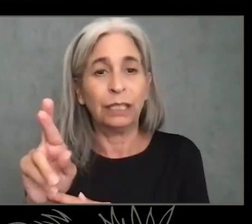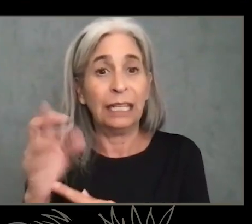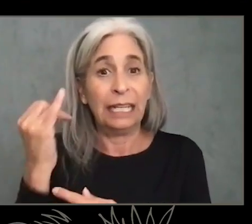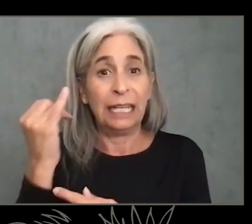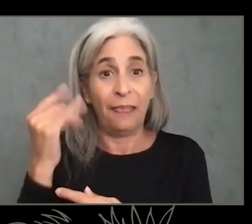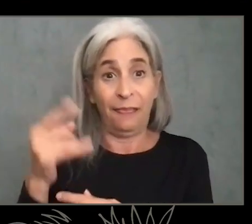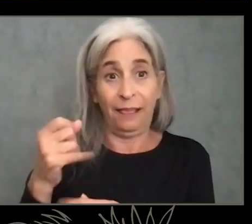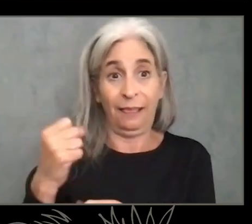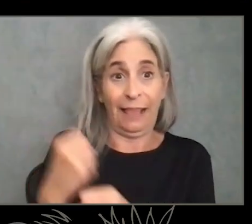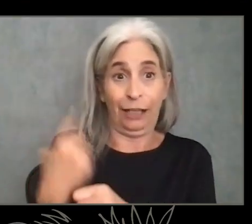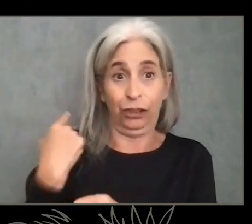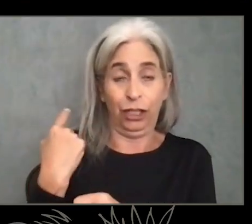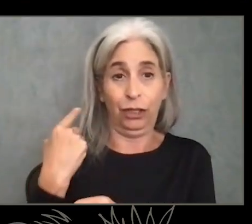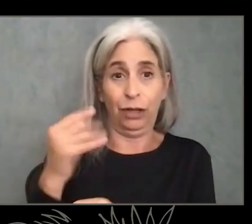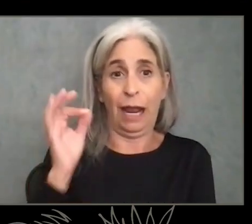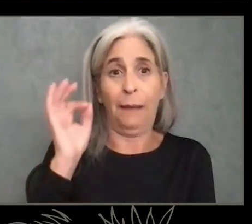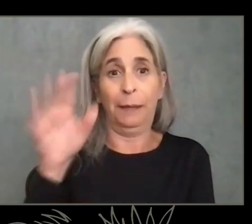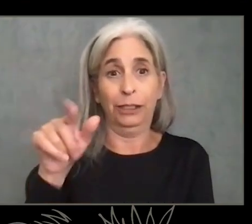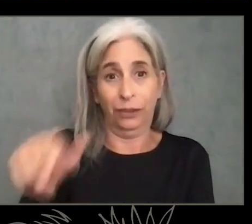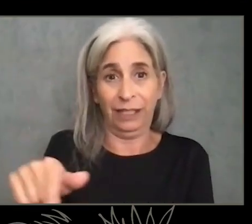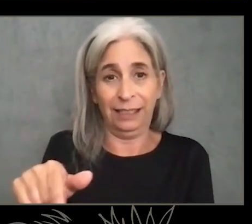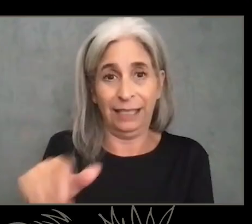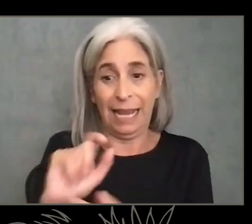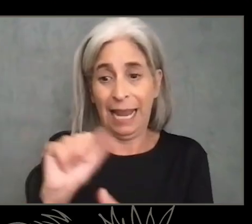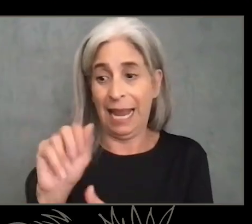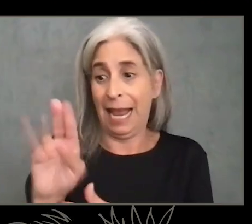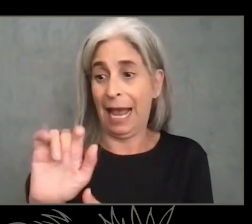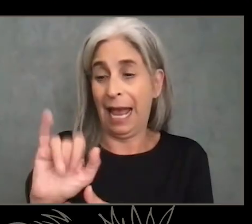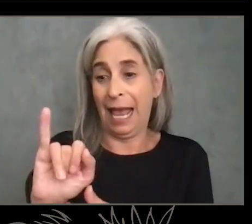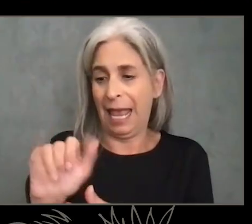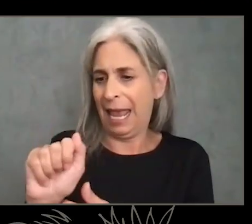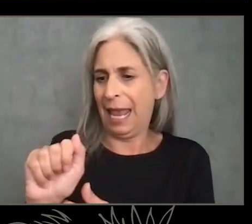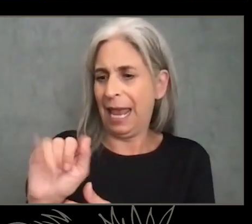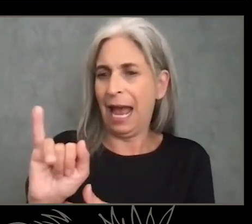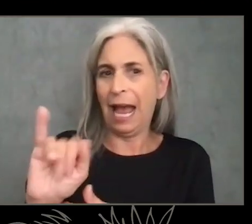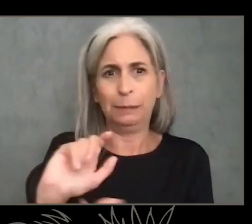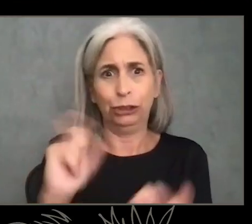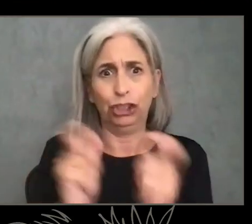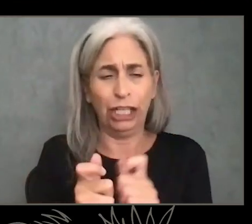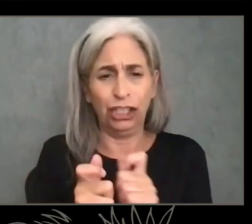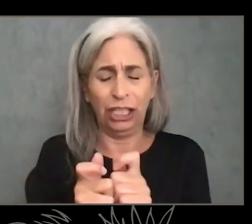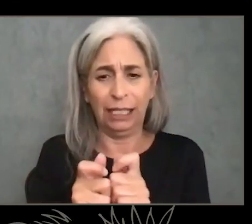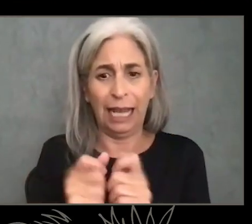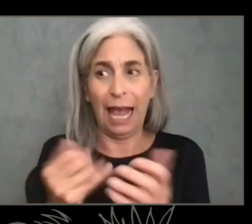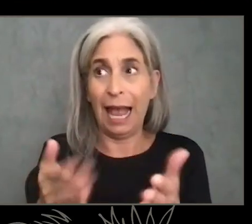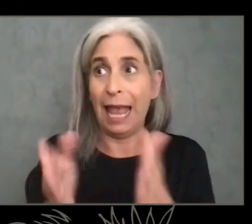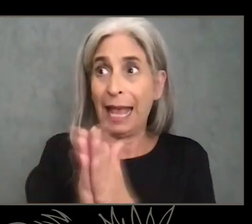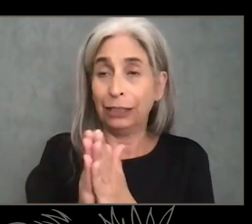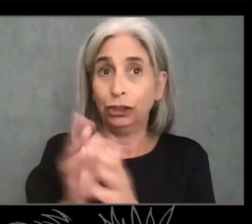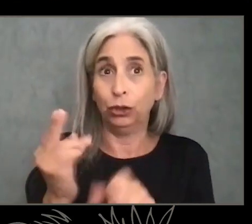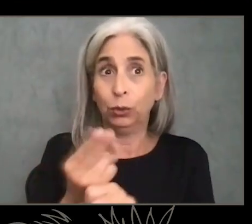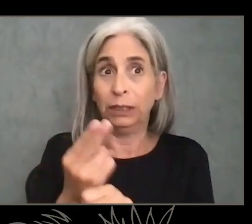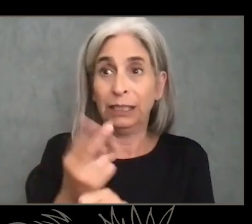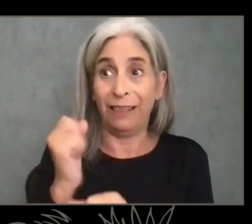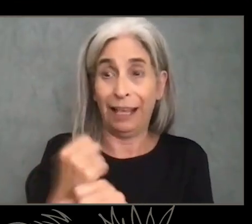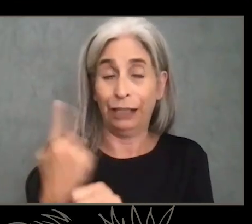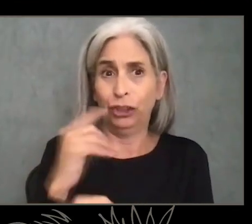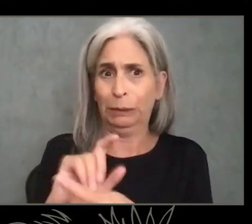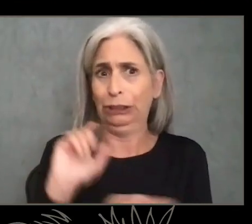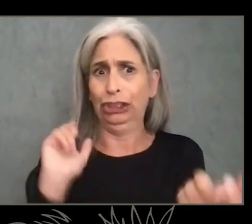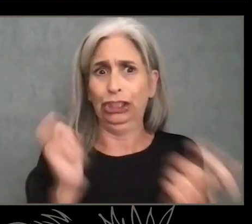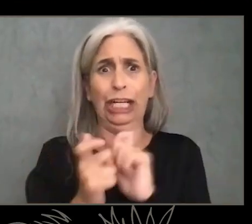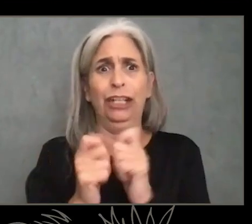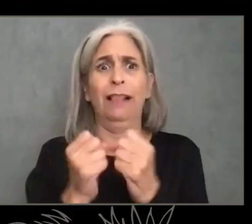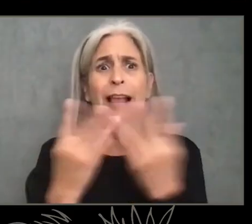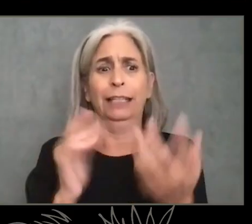and as AI changes so fast, I've been changing a lot of the content to make it more up-to-date for you, and